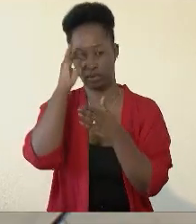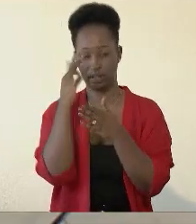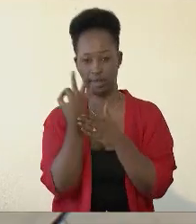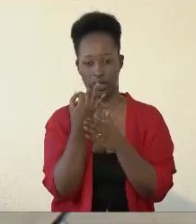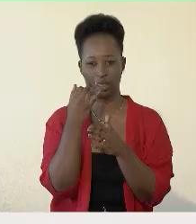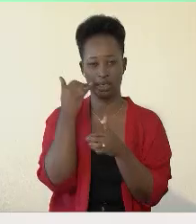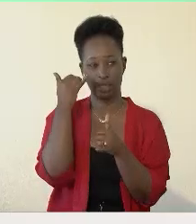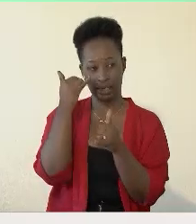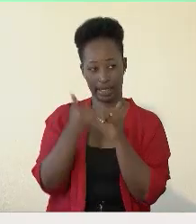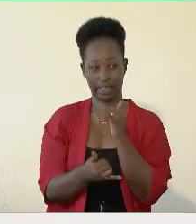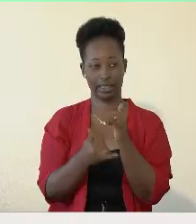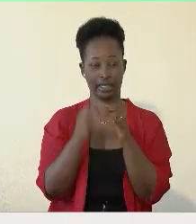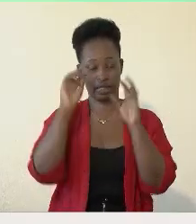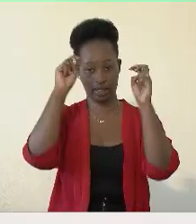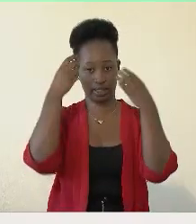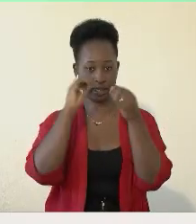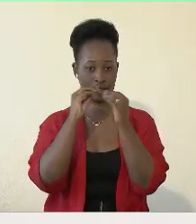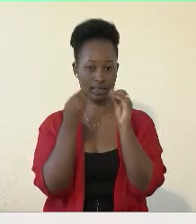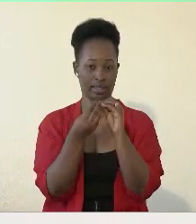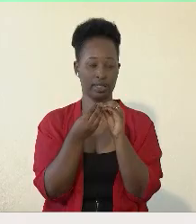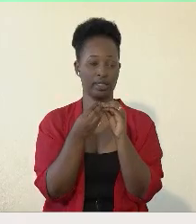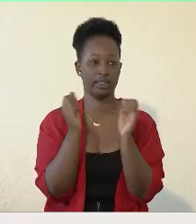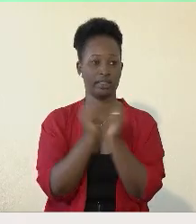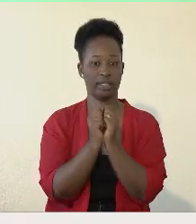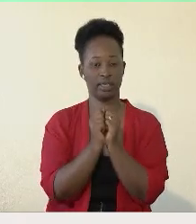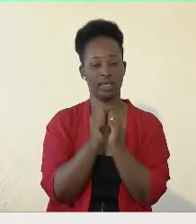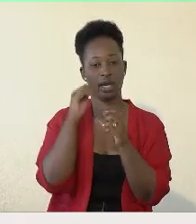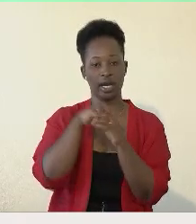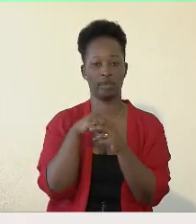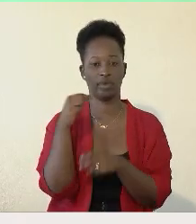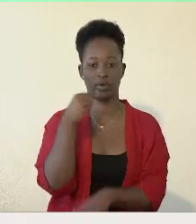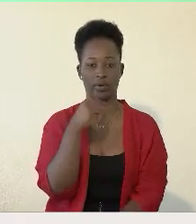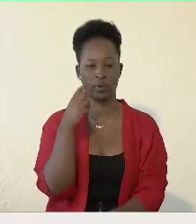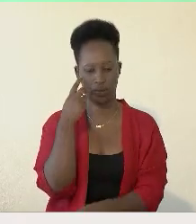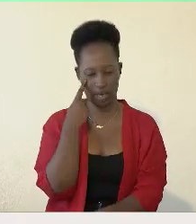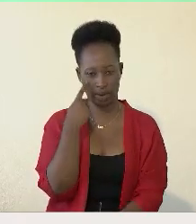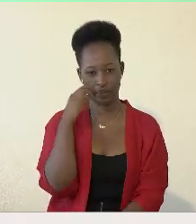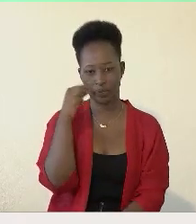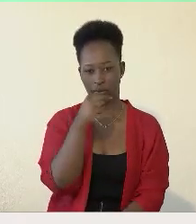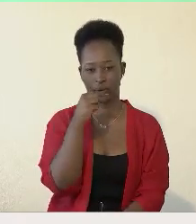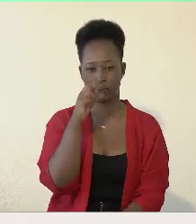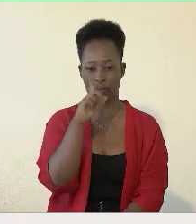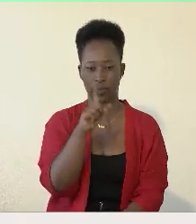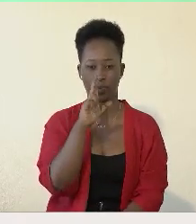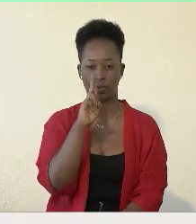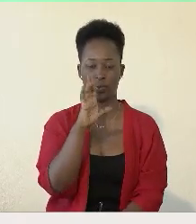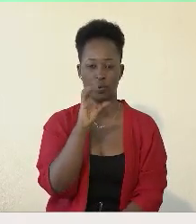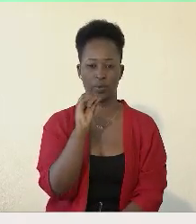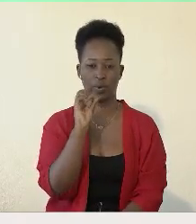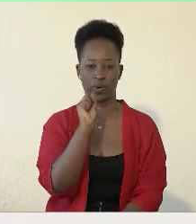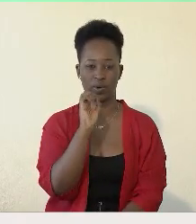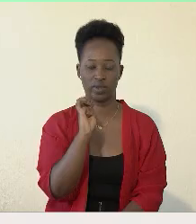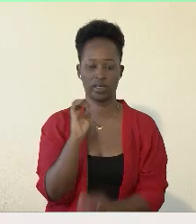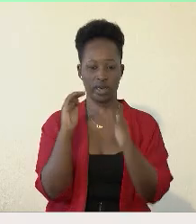skin and homeostasis, is control of glucose level in the blood. That is